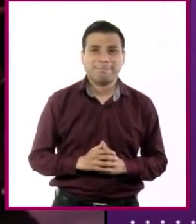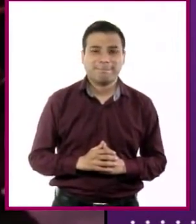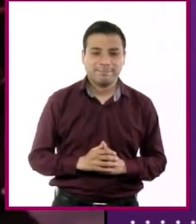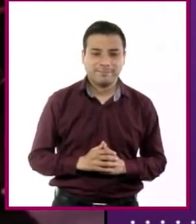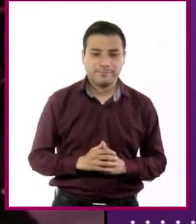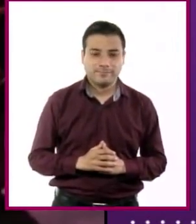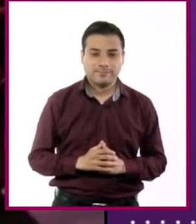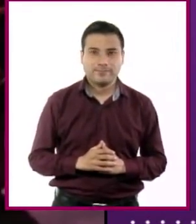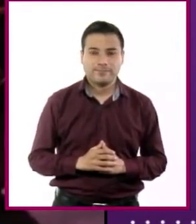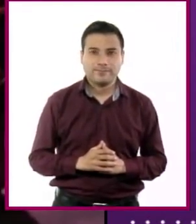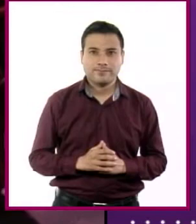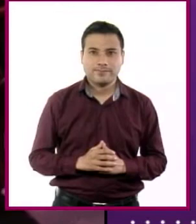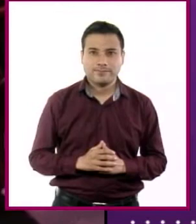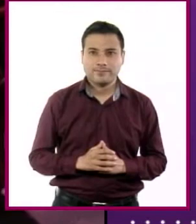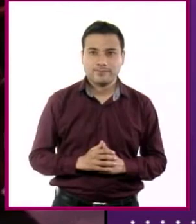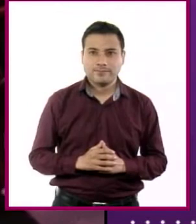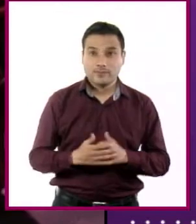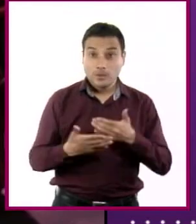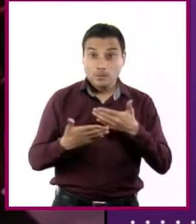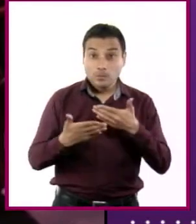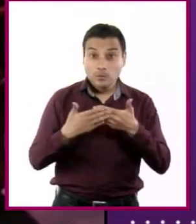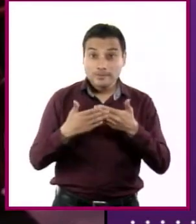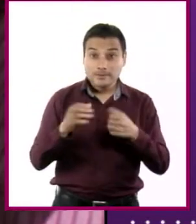What are you going to do next week?